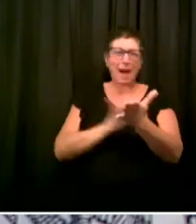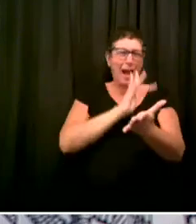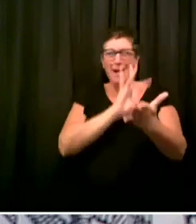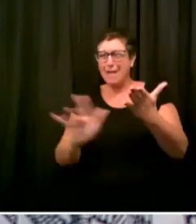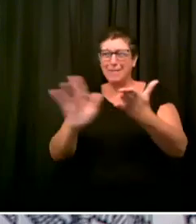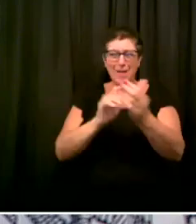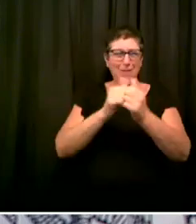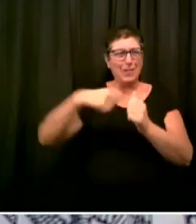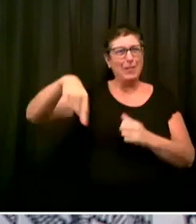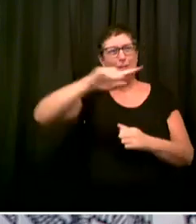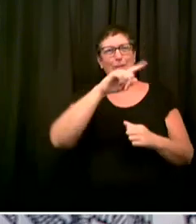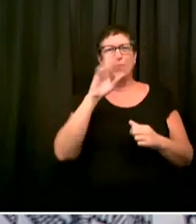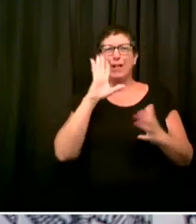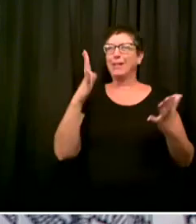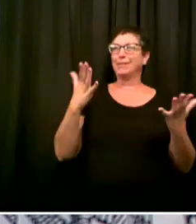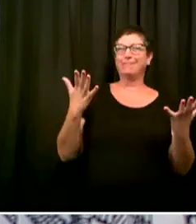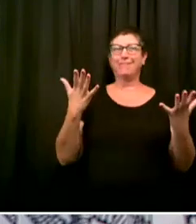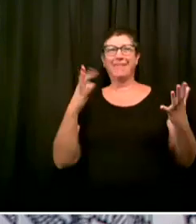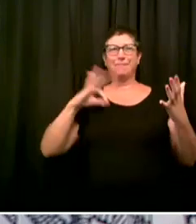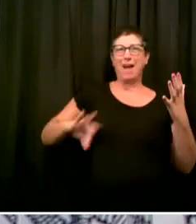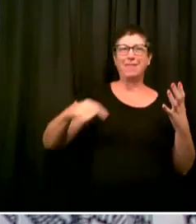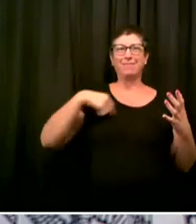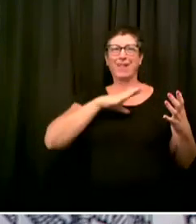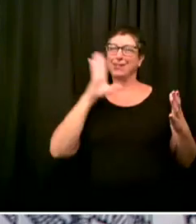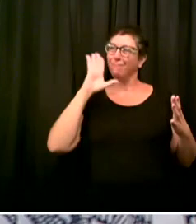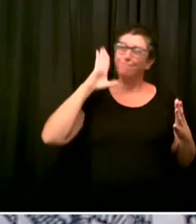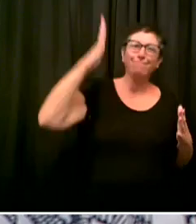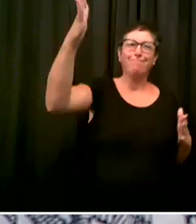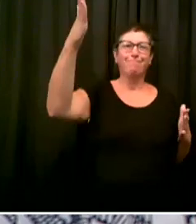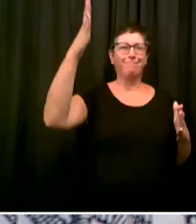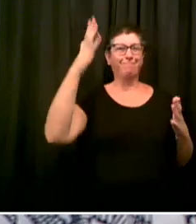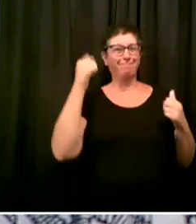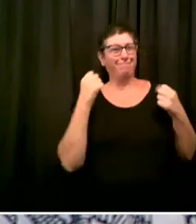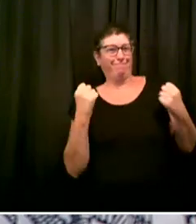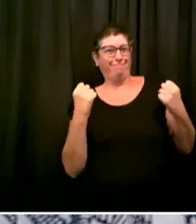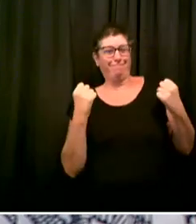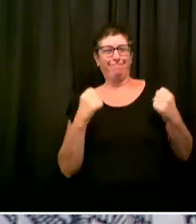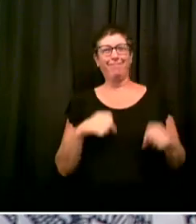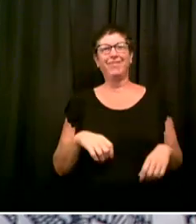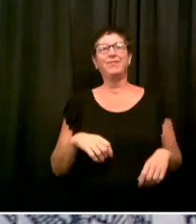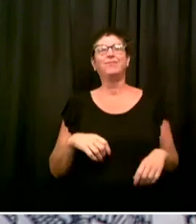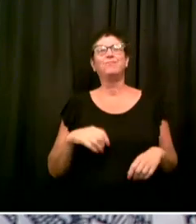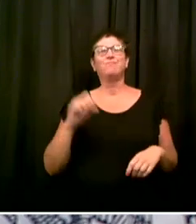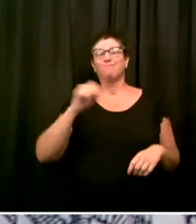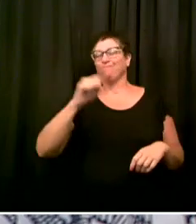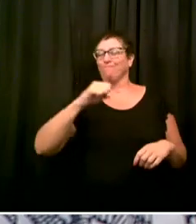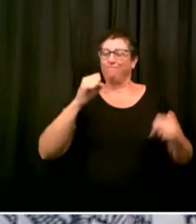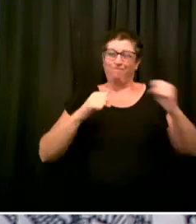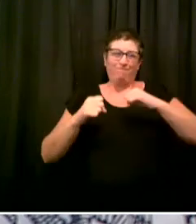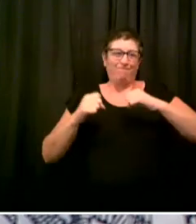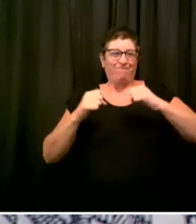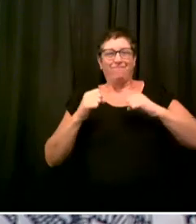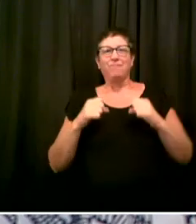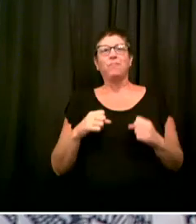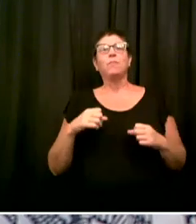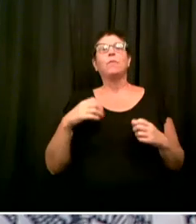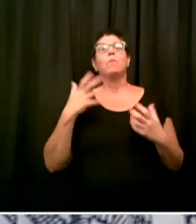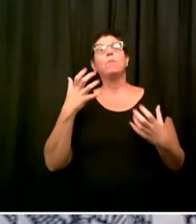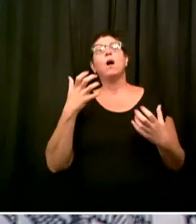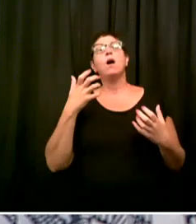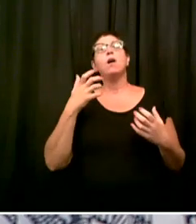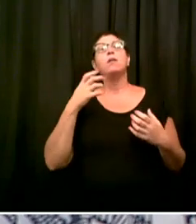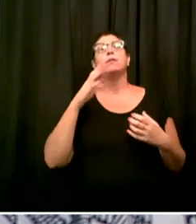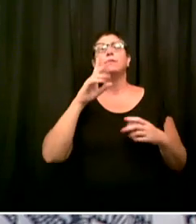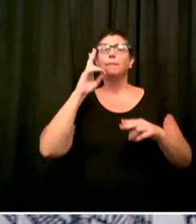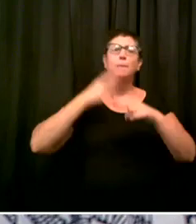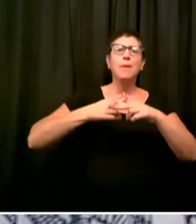Thank you very much. I do want to revisit a topic that has been touched upon here today and in the last few days in your briefings. This so-called exodus